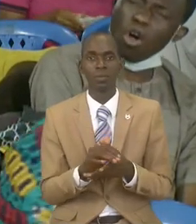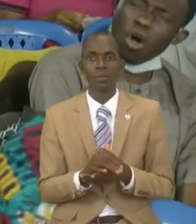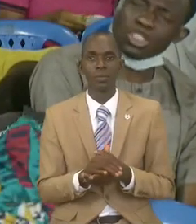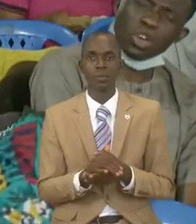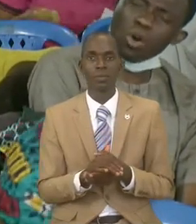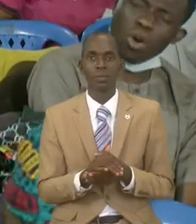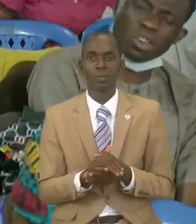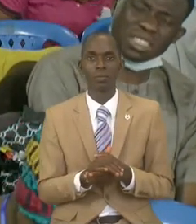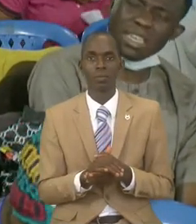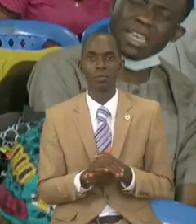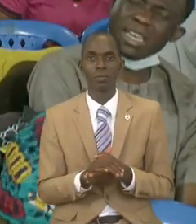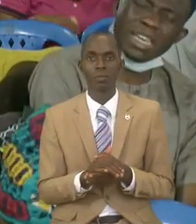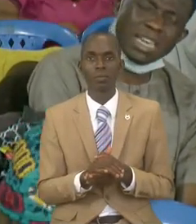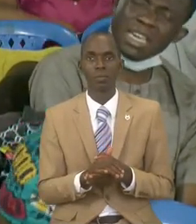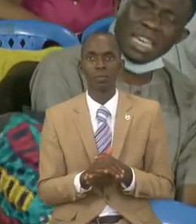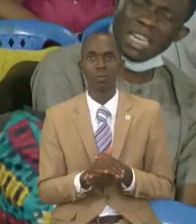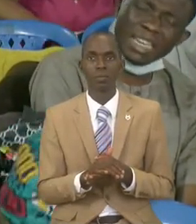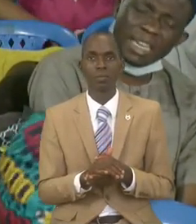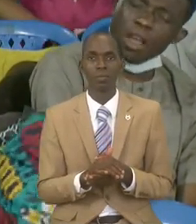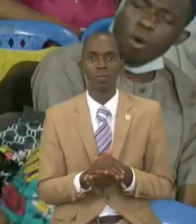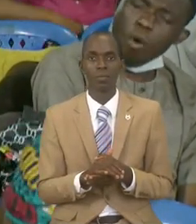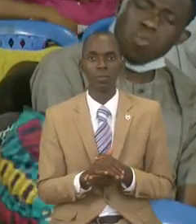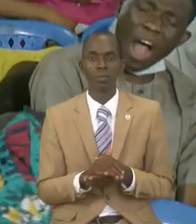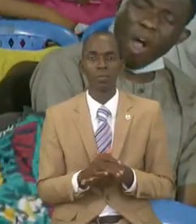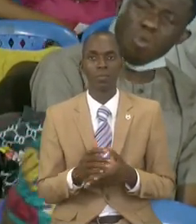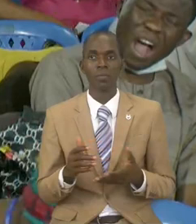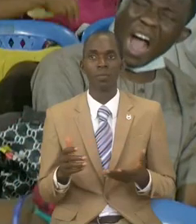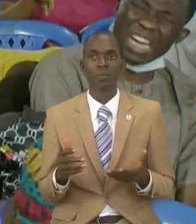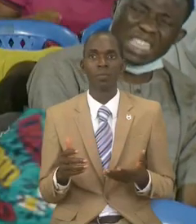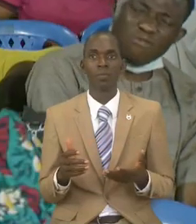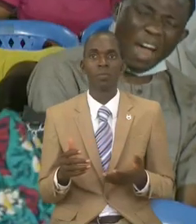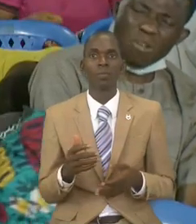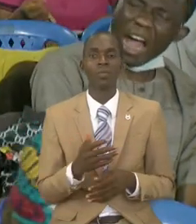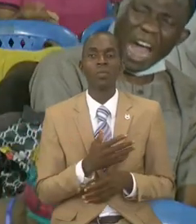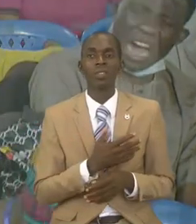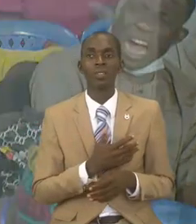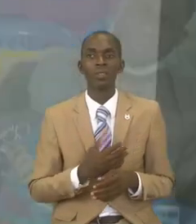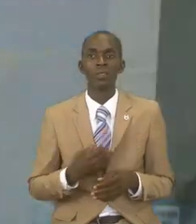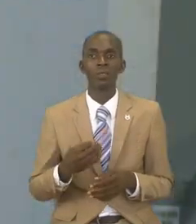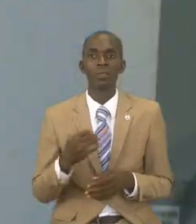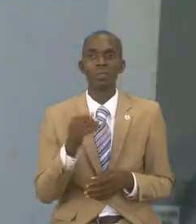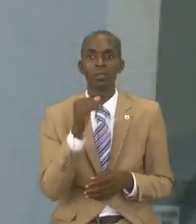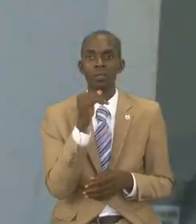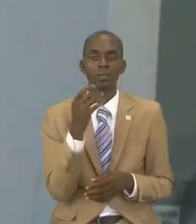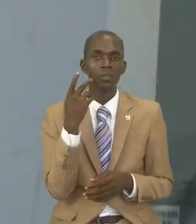But I'm not seeing the same movement from the back and the middle and my